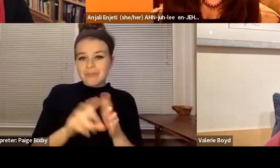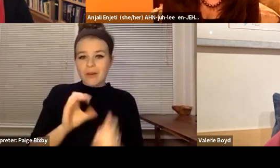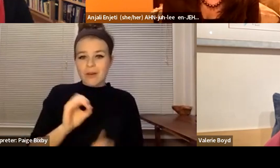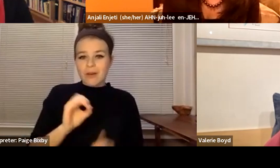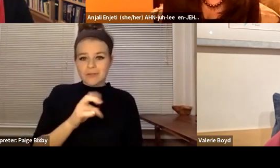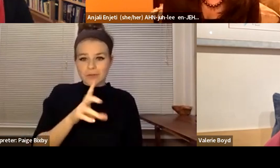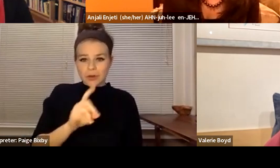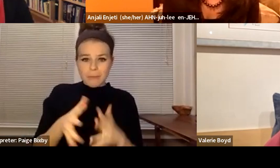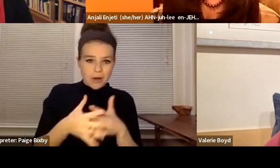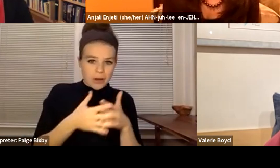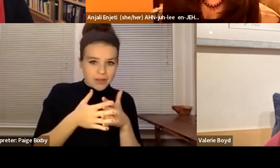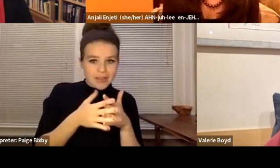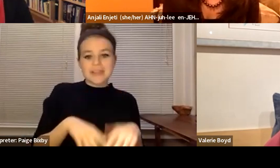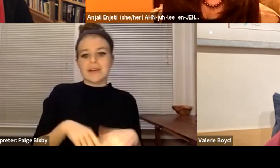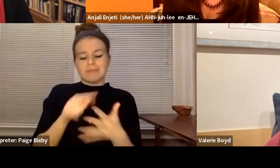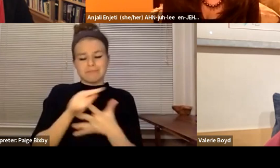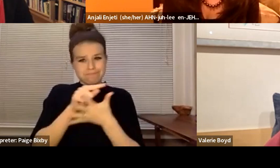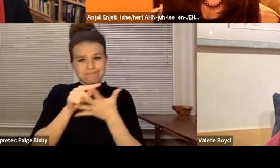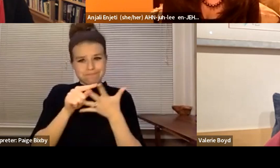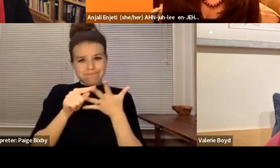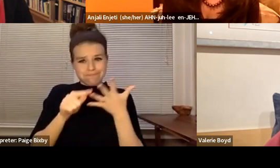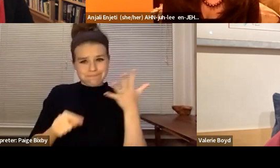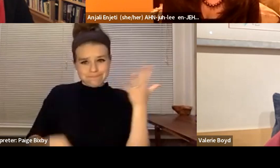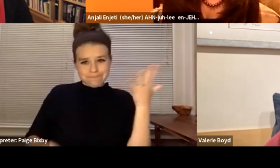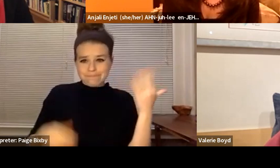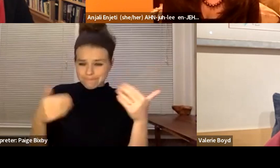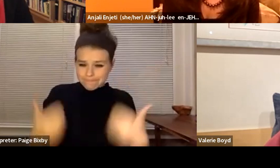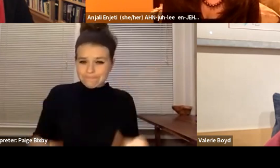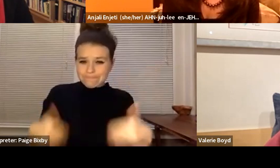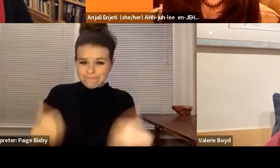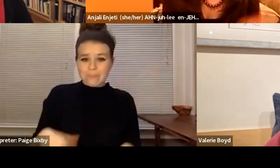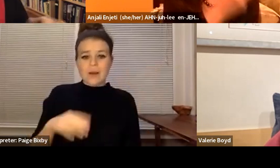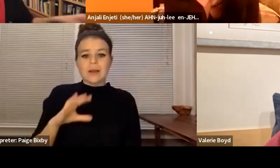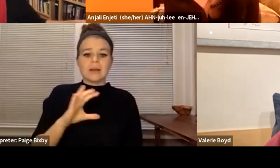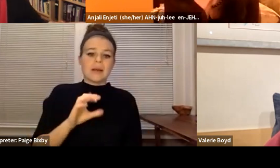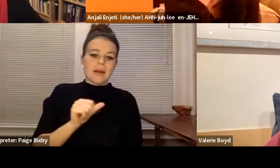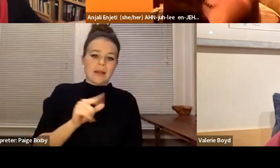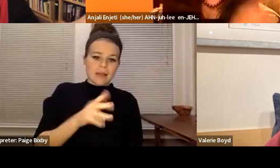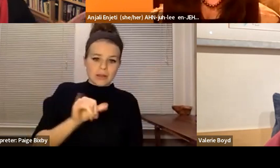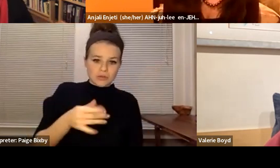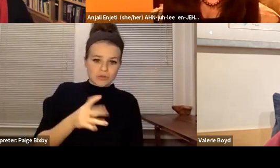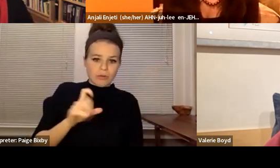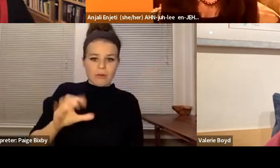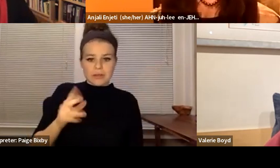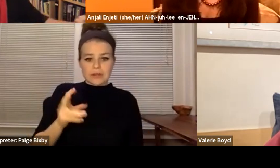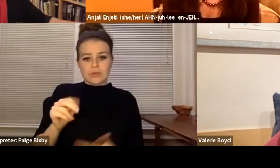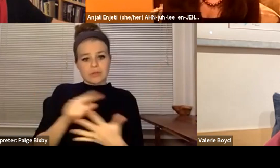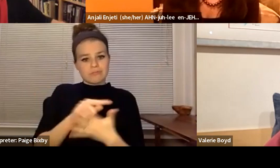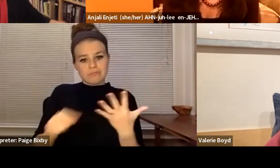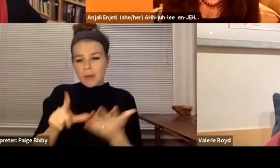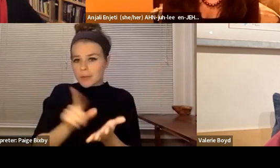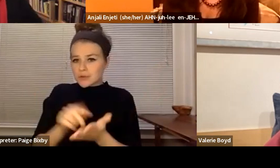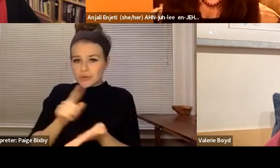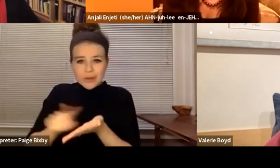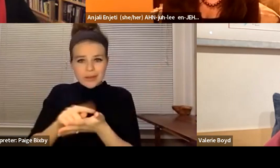Southerner, Poets and Writers, Harper's Bazaar, the Atlanta Journal-Constitution, Publishers Weekly, and elsewhere. A former member